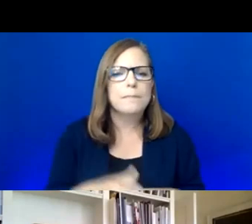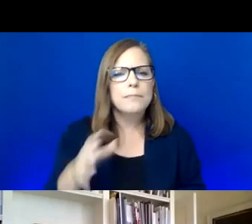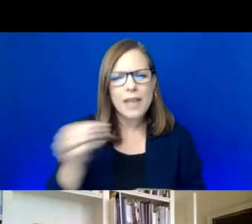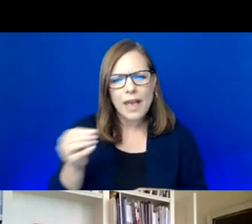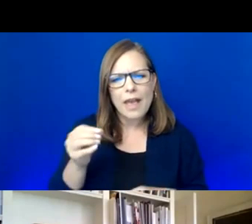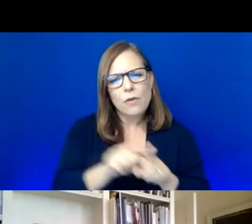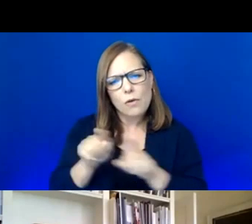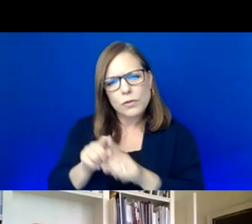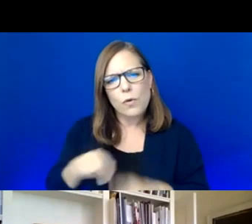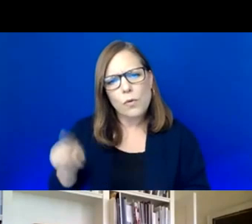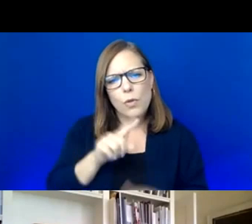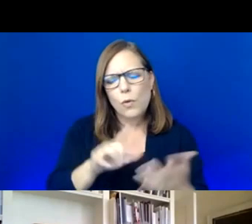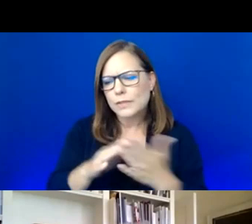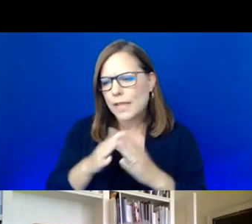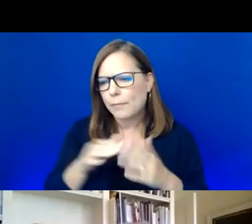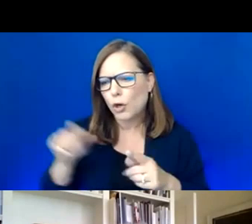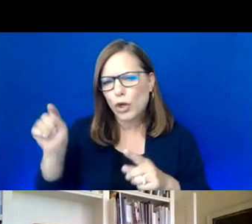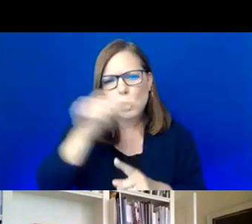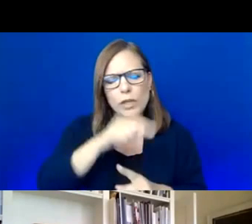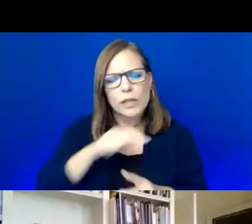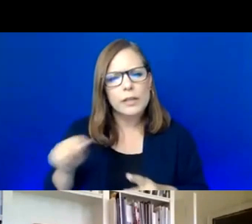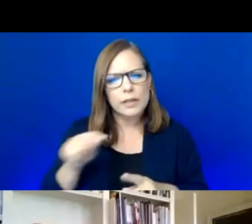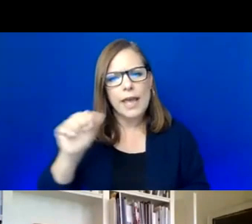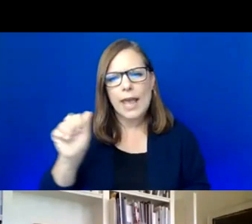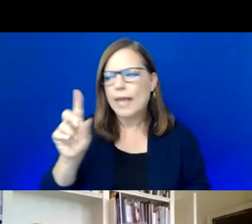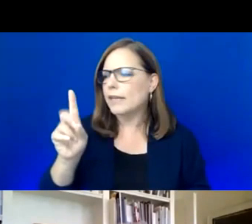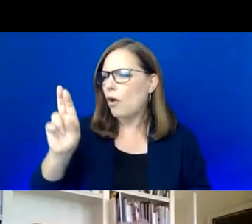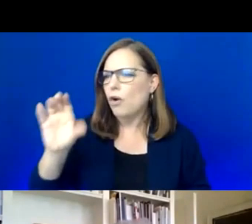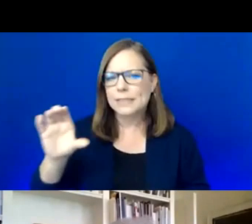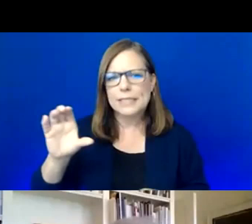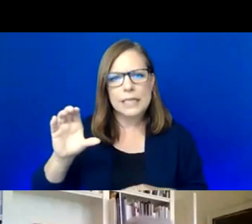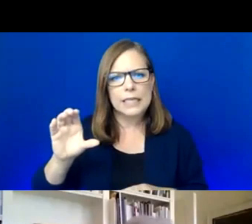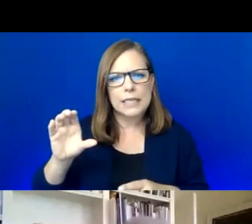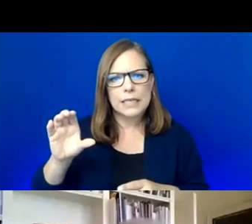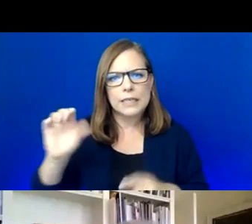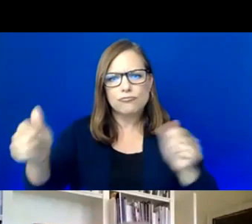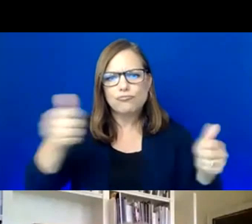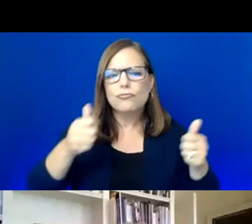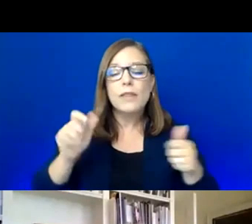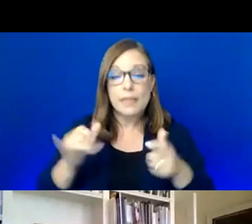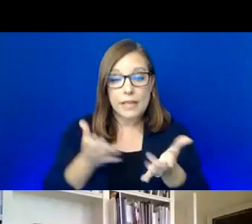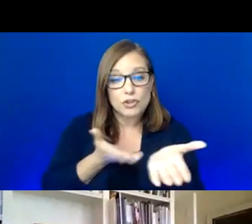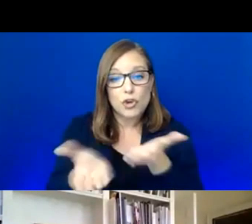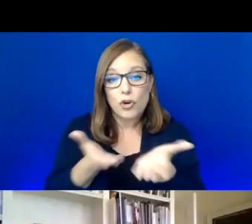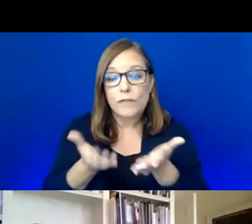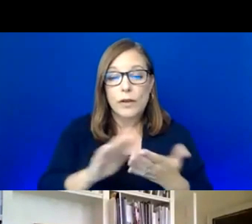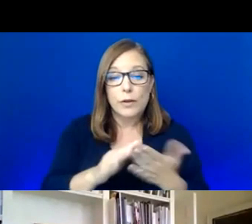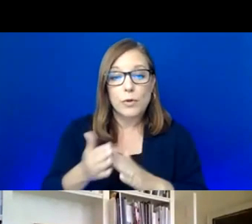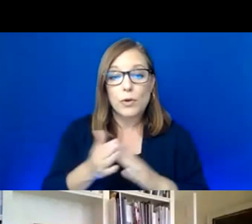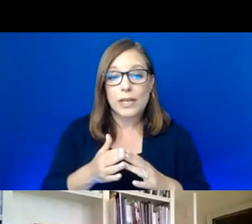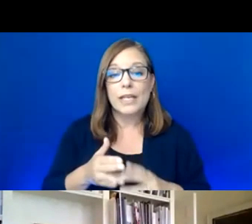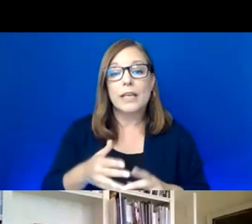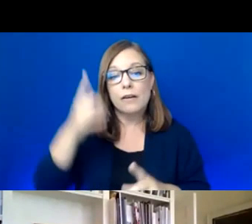neighborhood ADRCs serving the particular community that usually